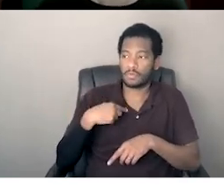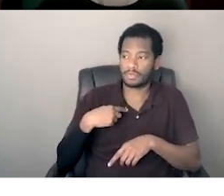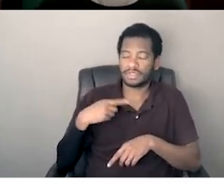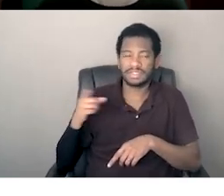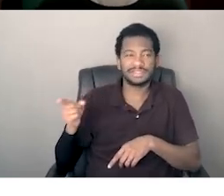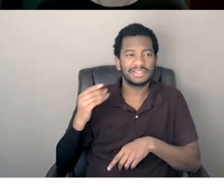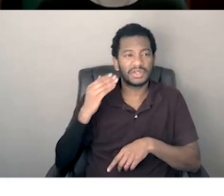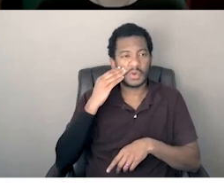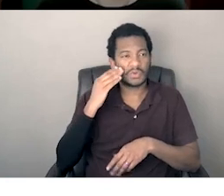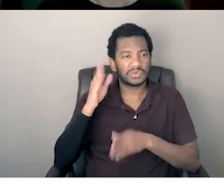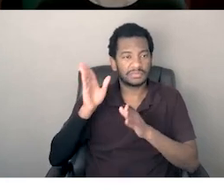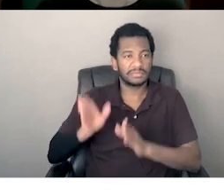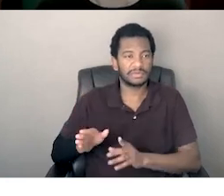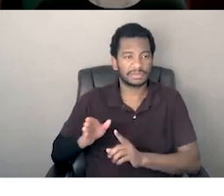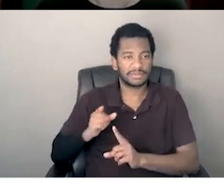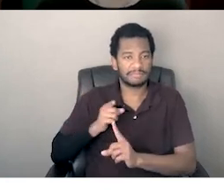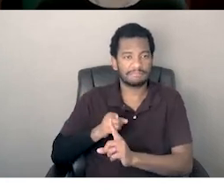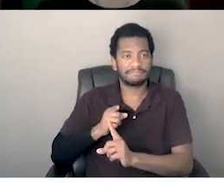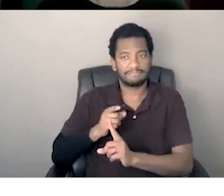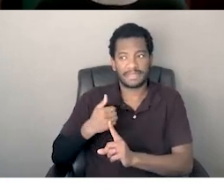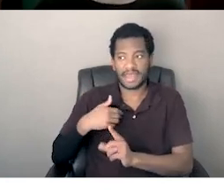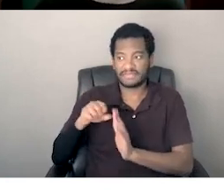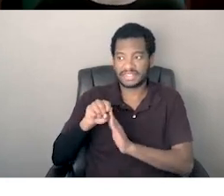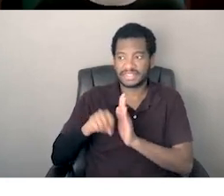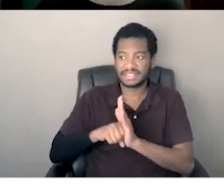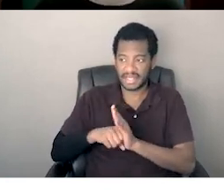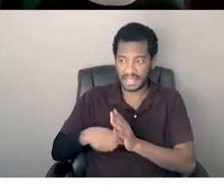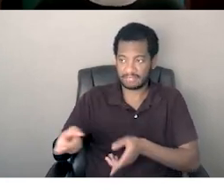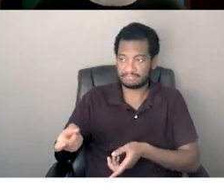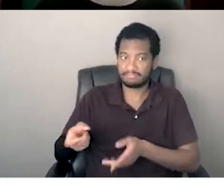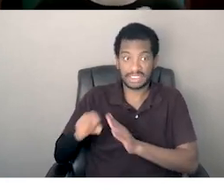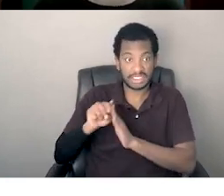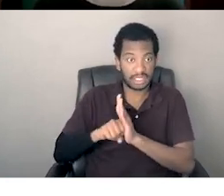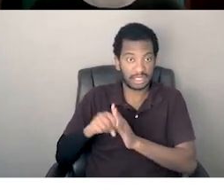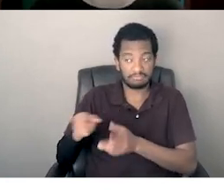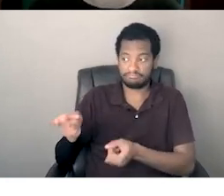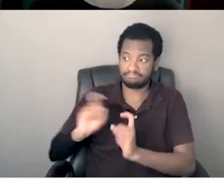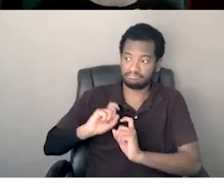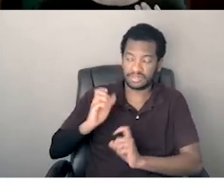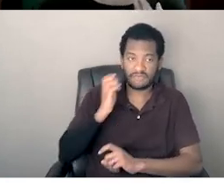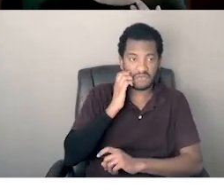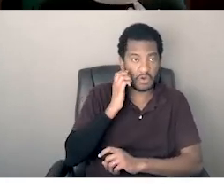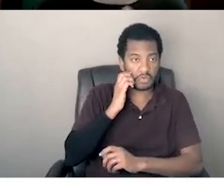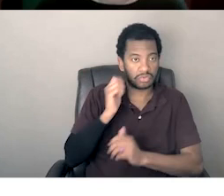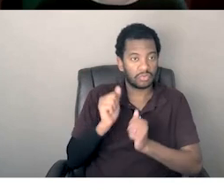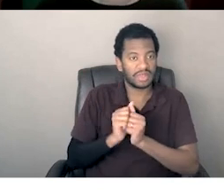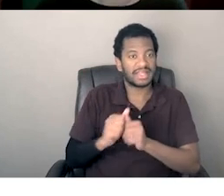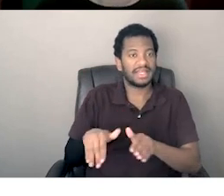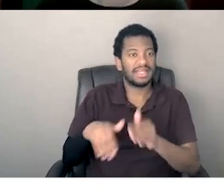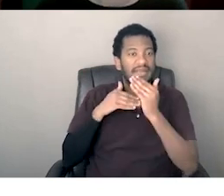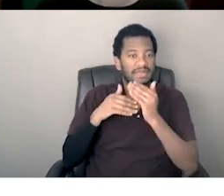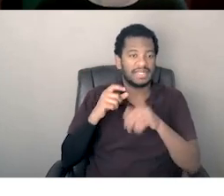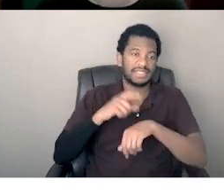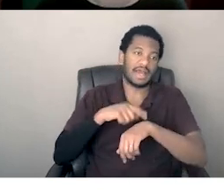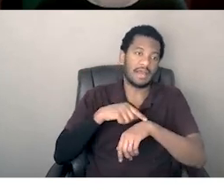who had a state issued cell phone with limited minutes. This person was issued the cell phone so that they could set